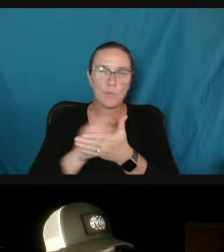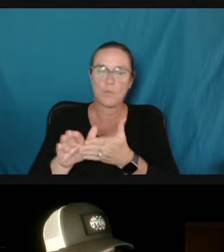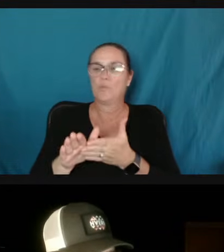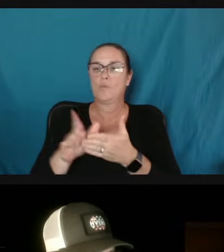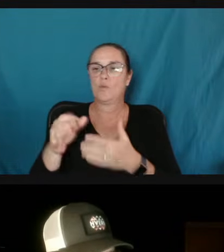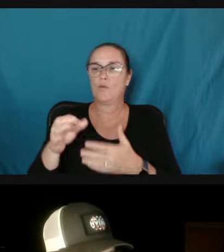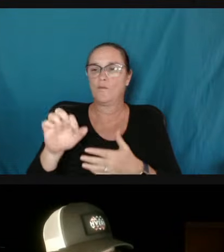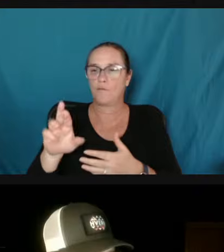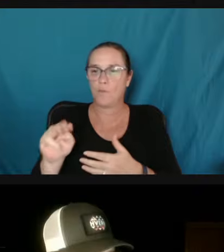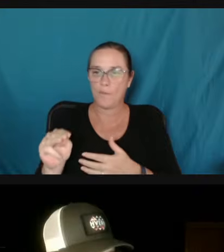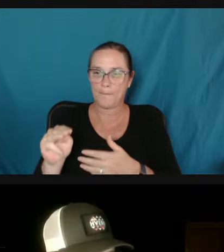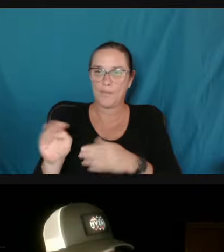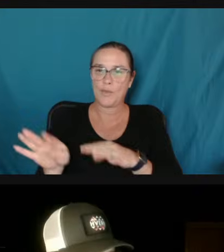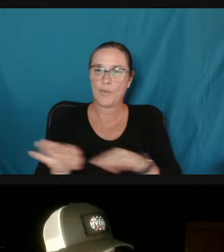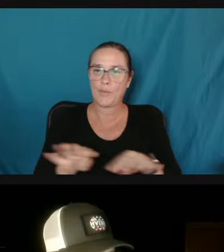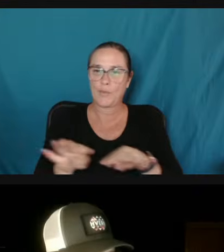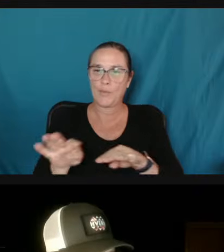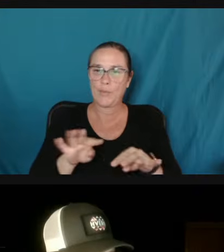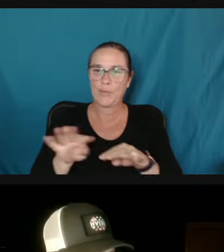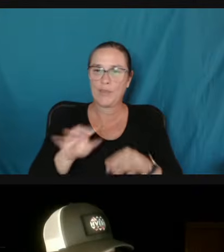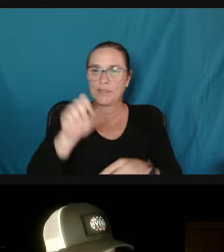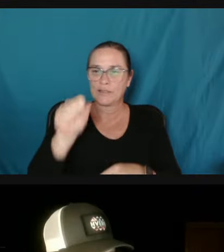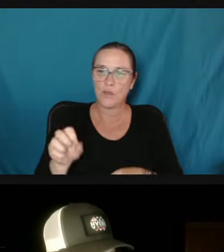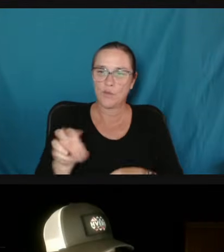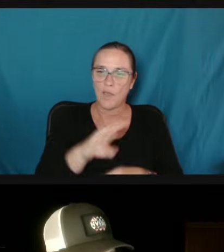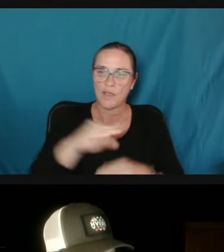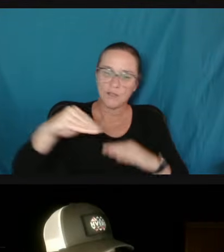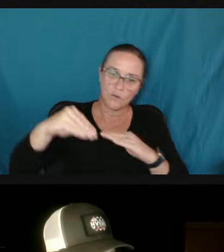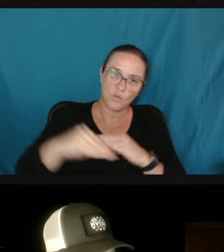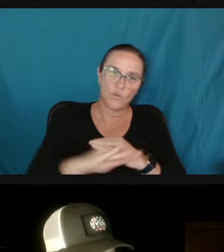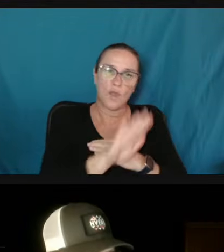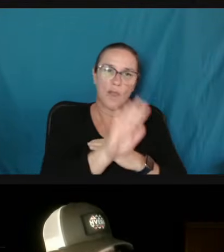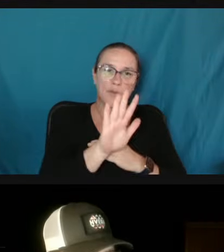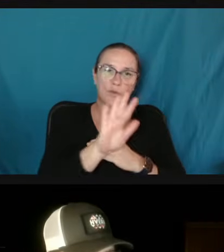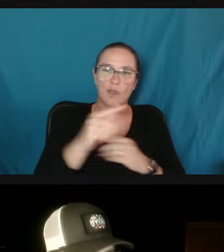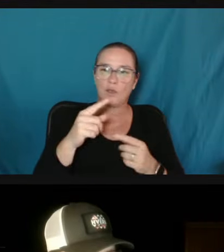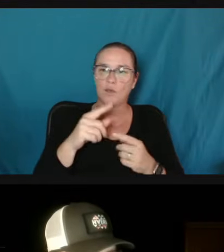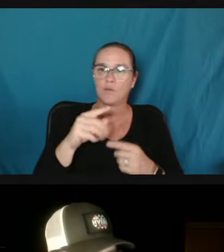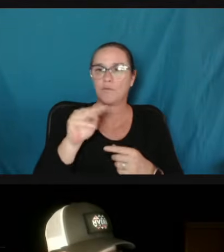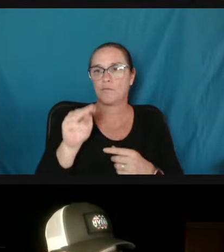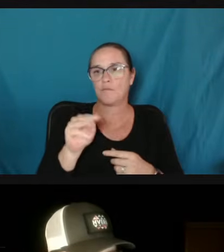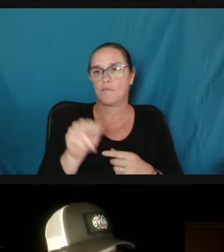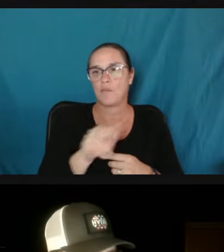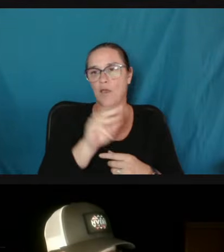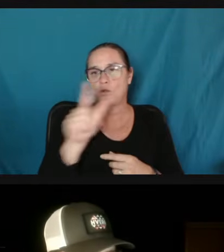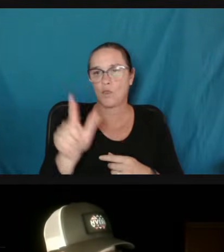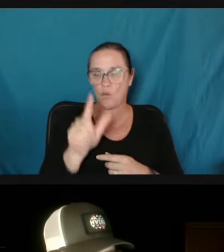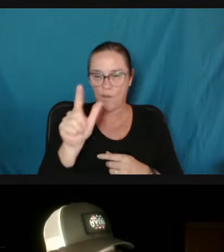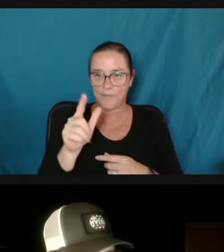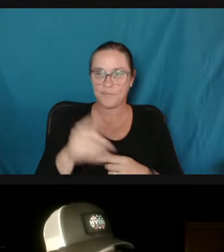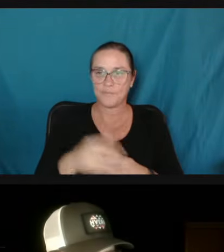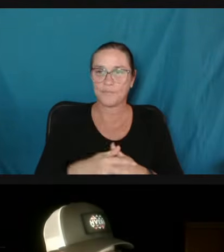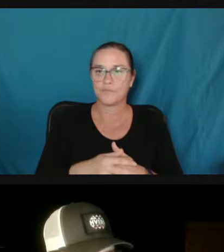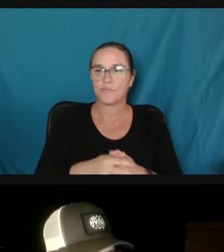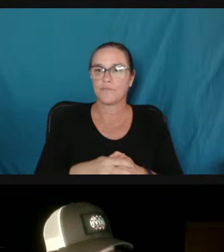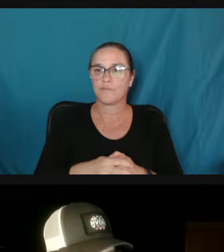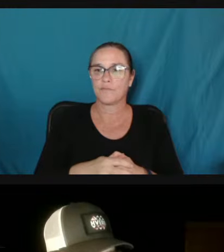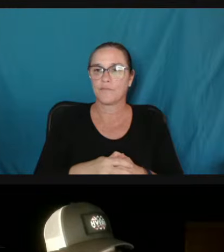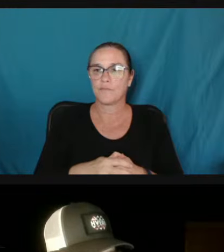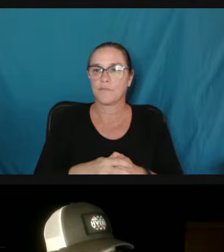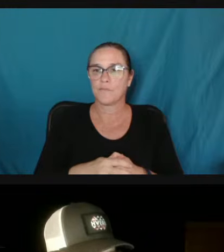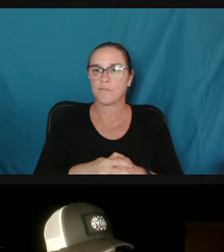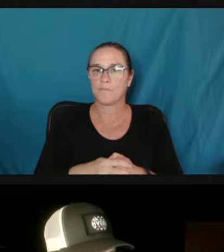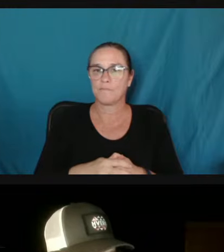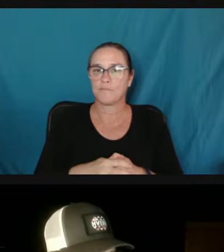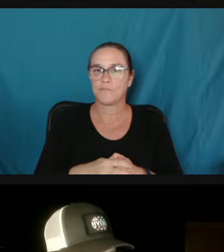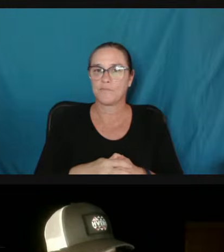southwest and wrapping around Mauna Loa to some degree, and changing